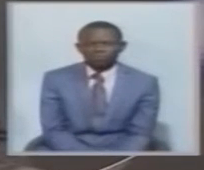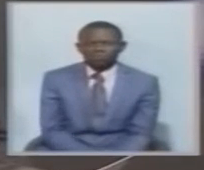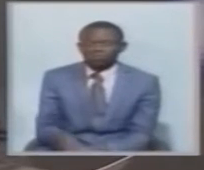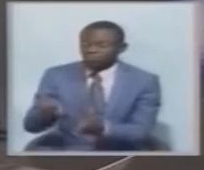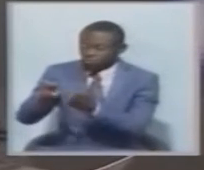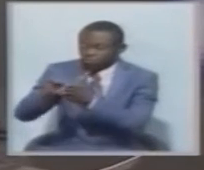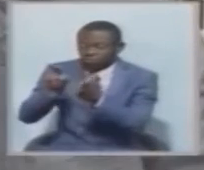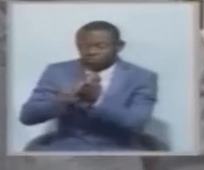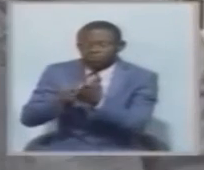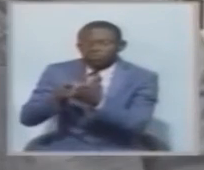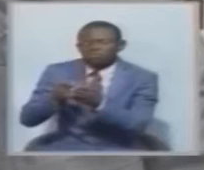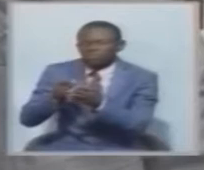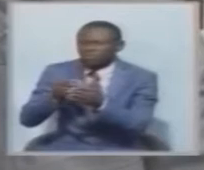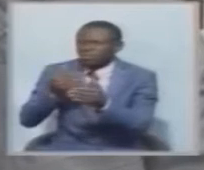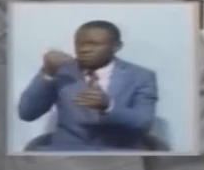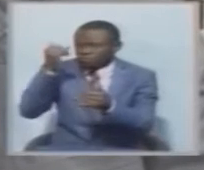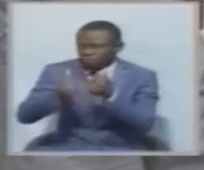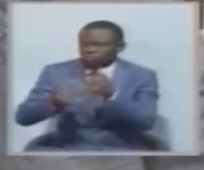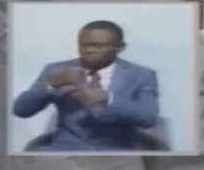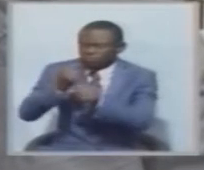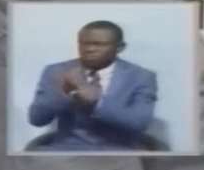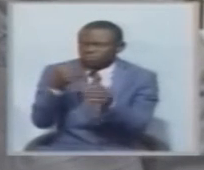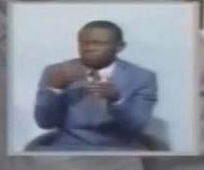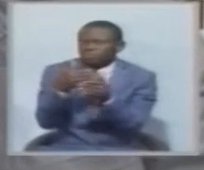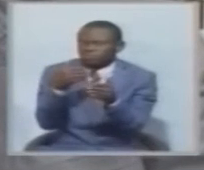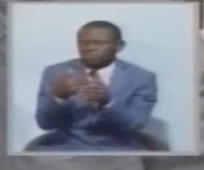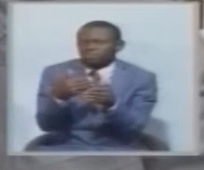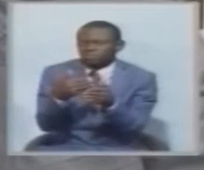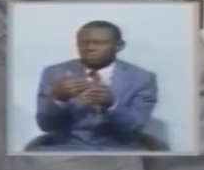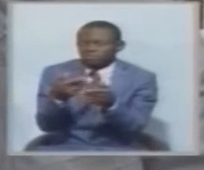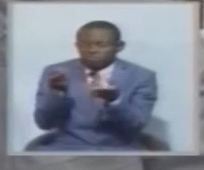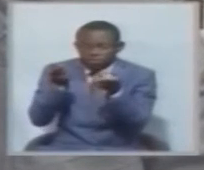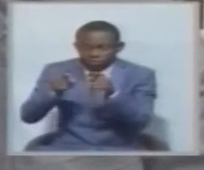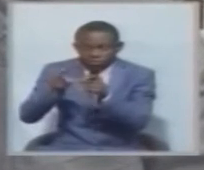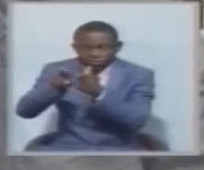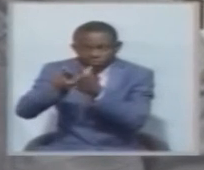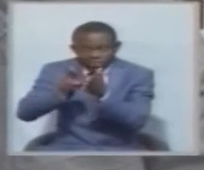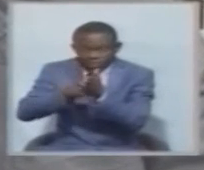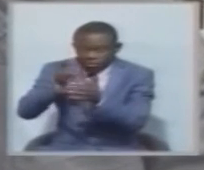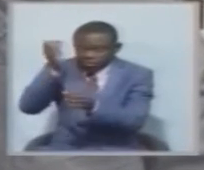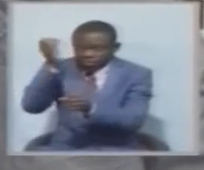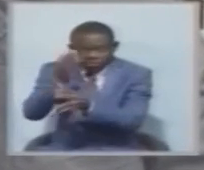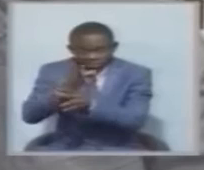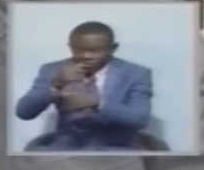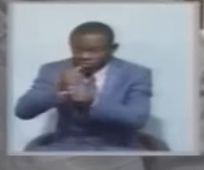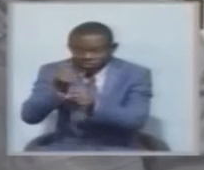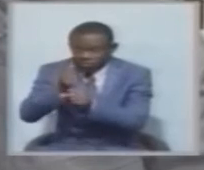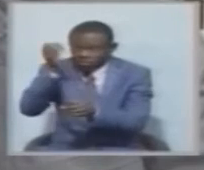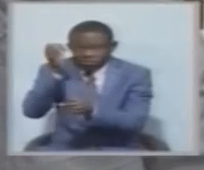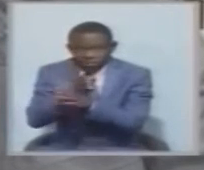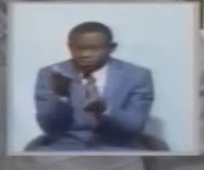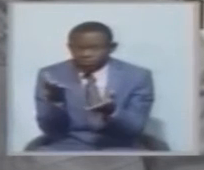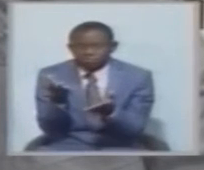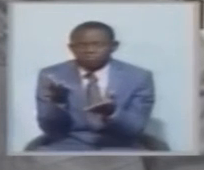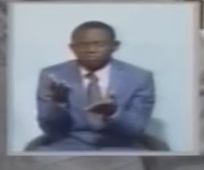It's in its final stage, and once the report is ready, then we're going to see how best then